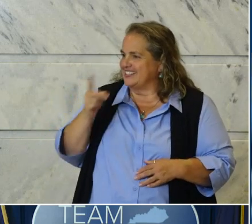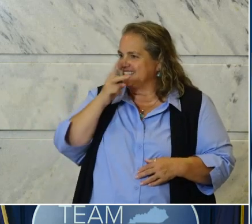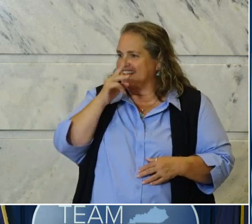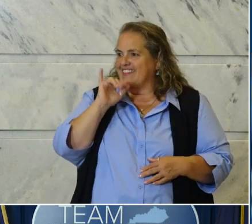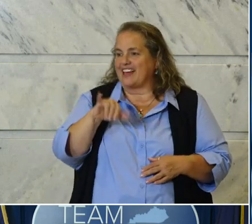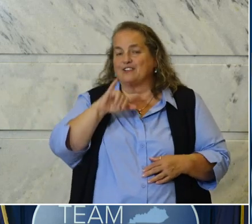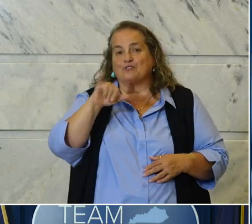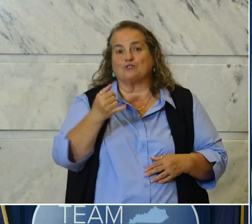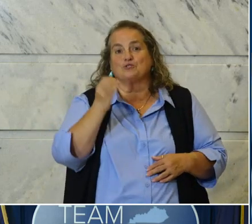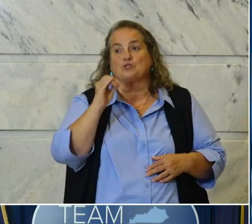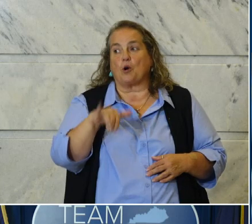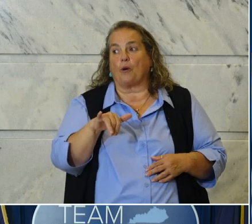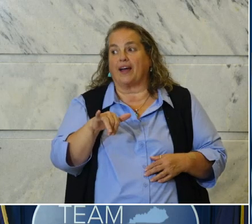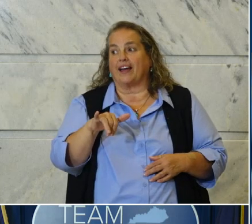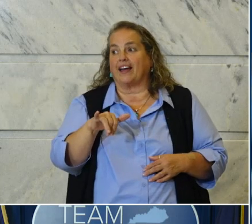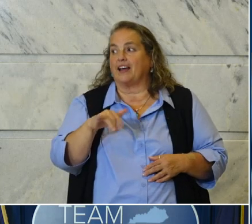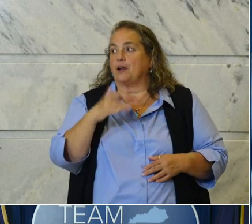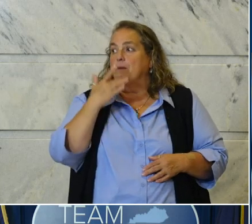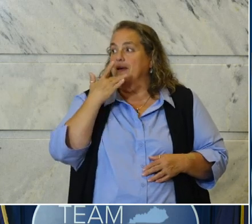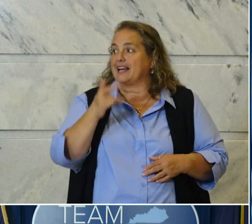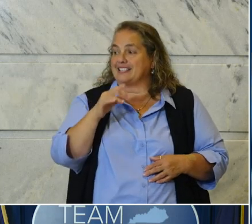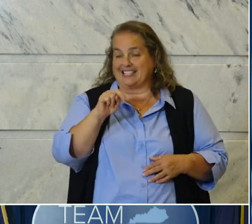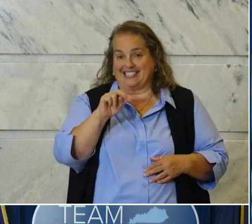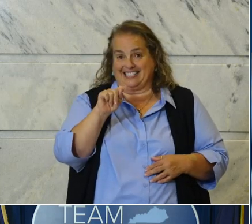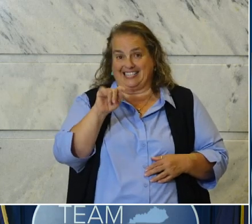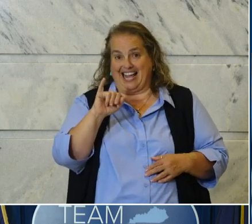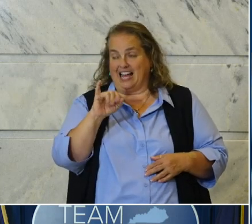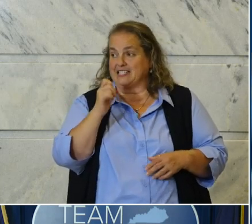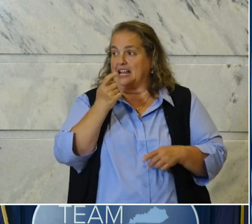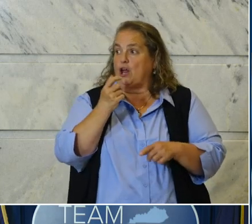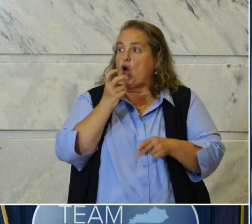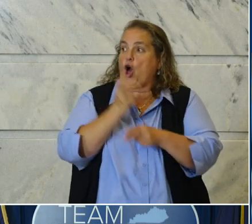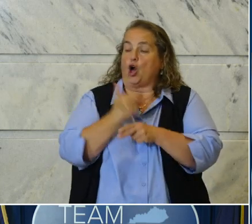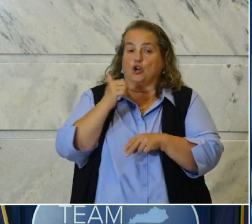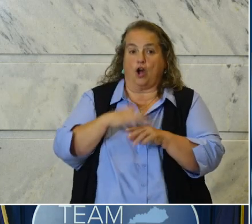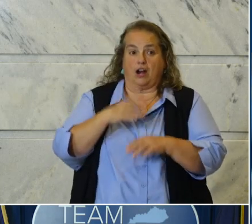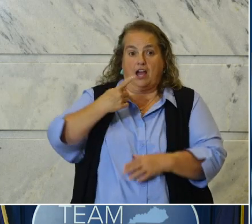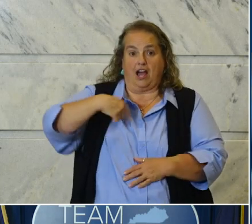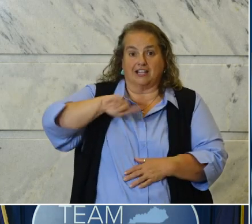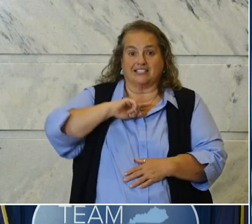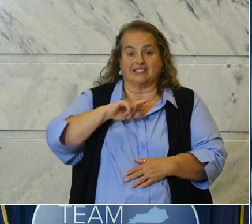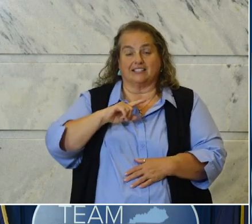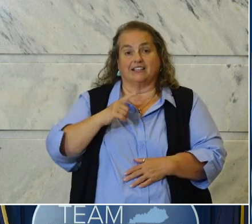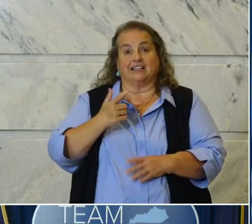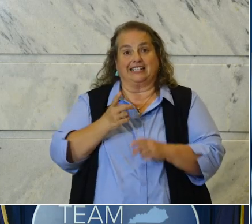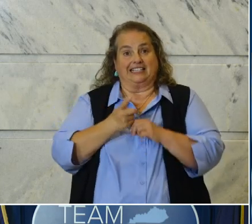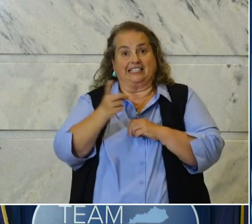joy? Just because NTI is a little harder on us, distance learning,